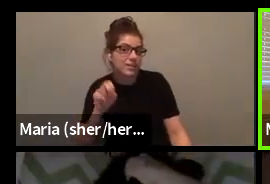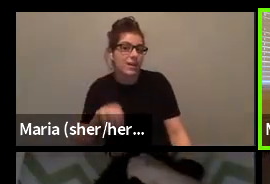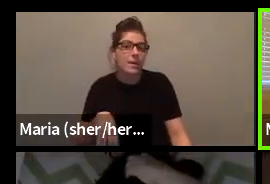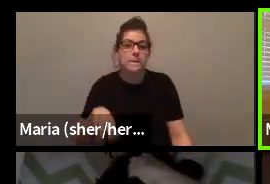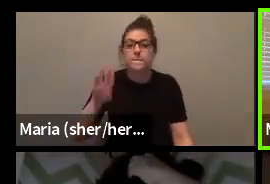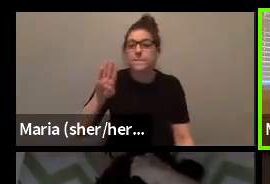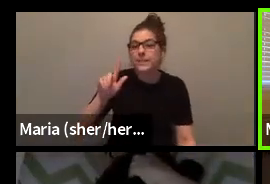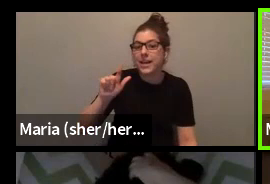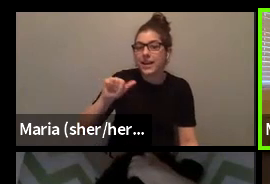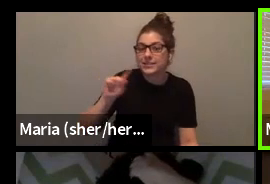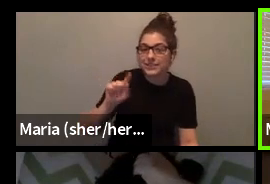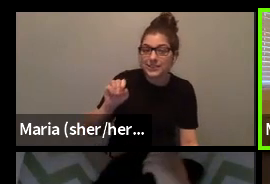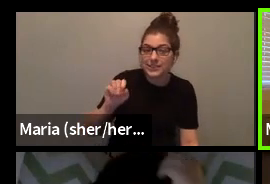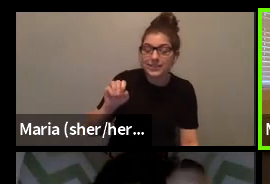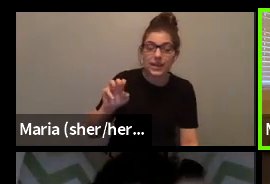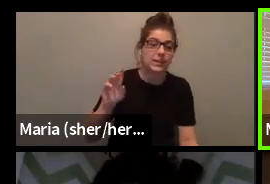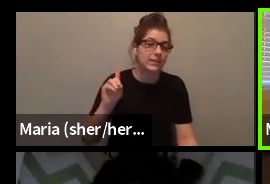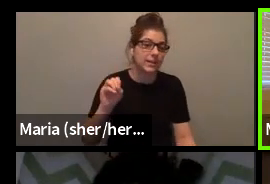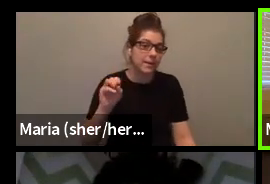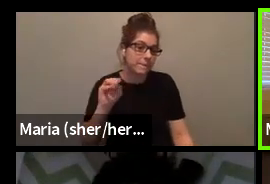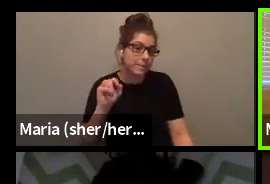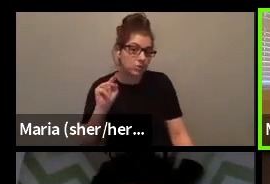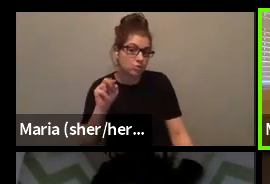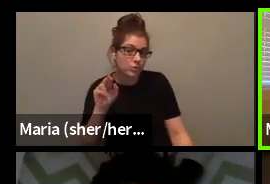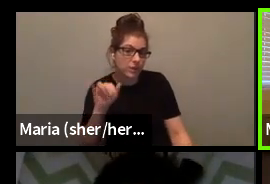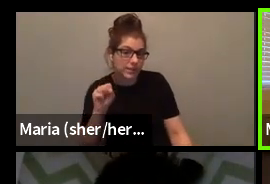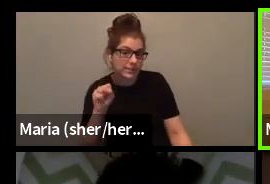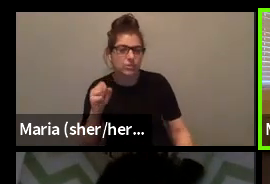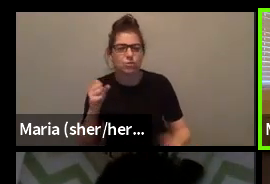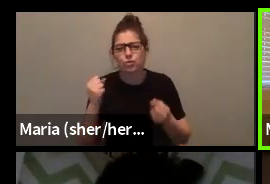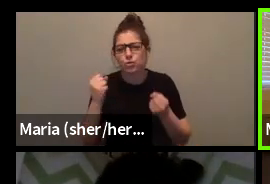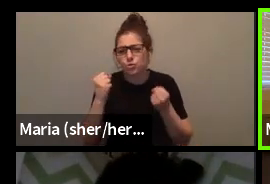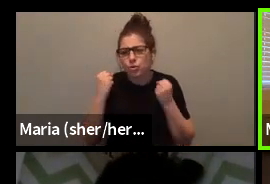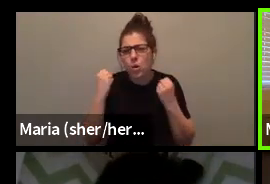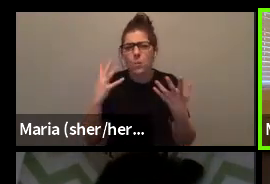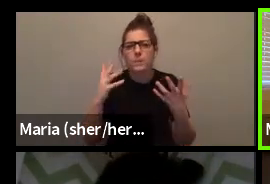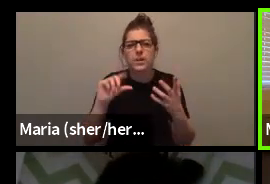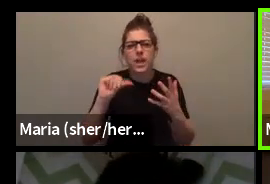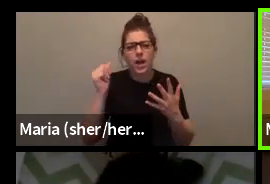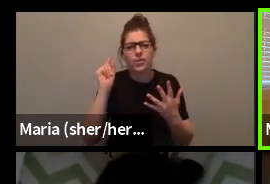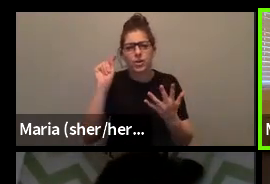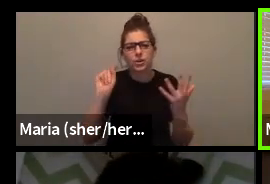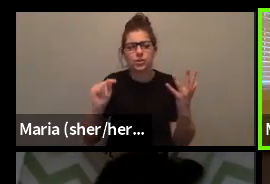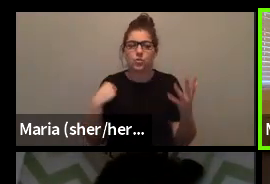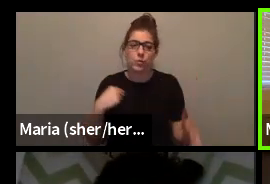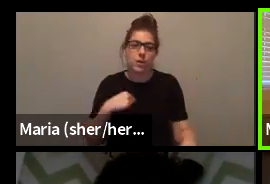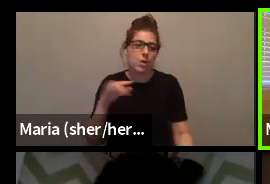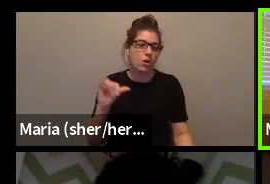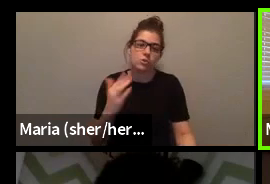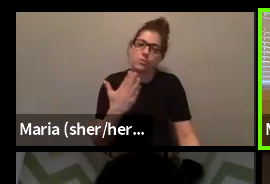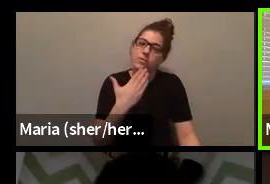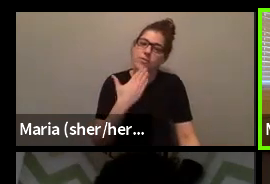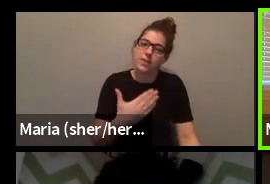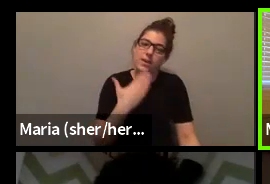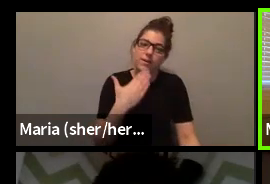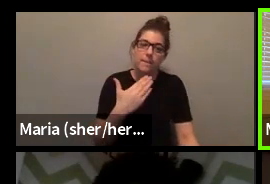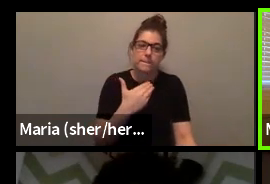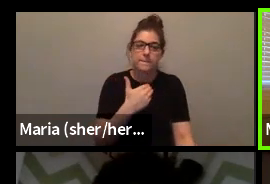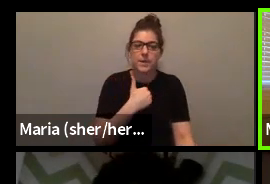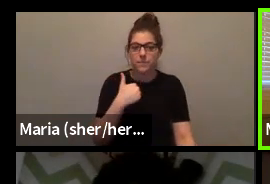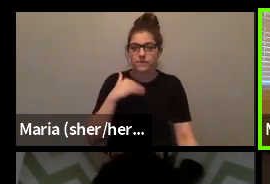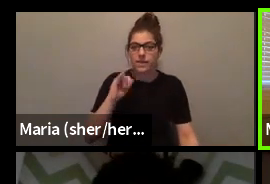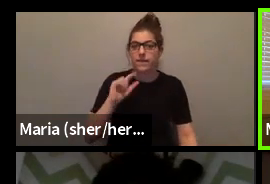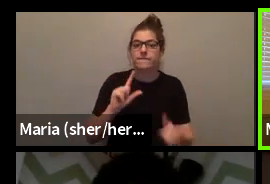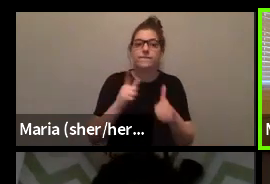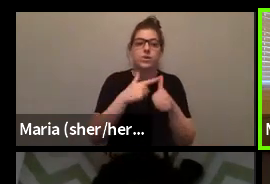Demetrius to Brian and so many others. We also thank the members of that first working